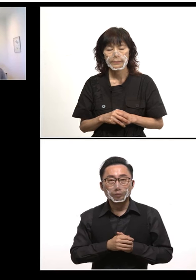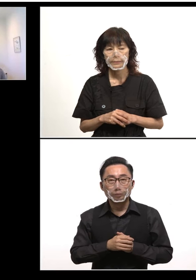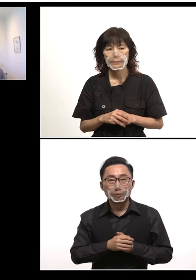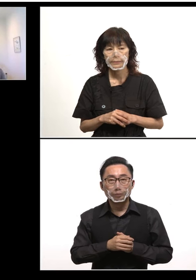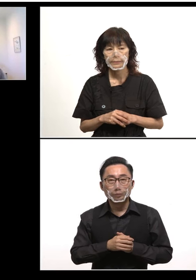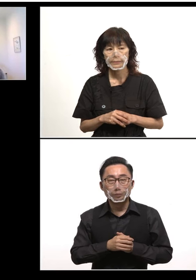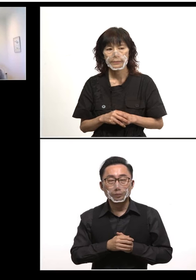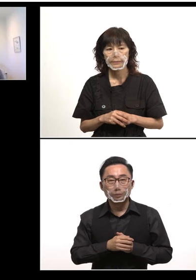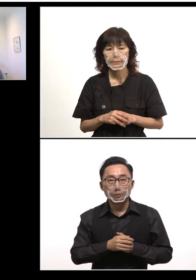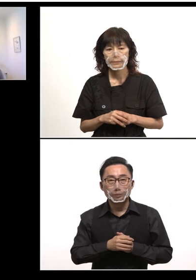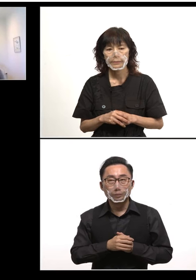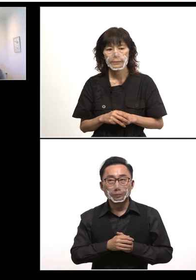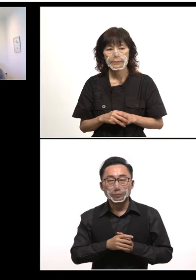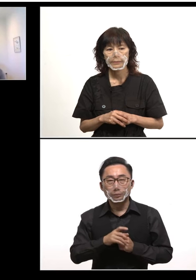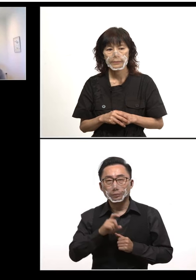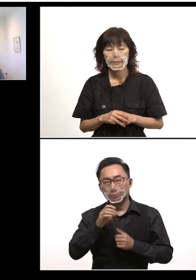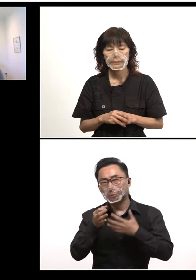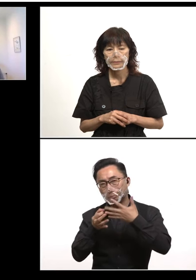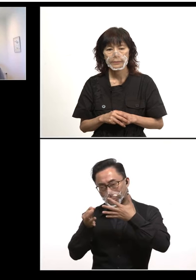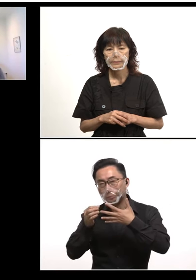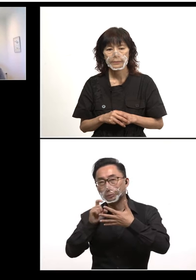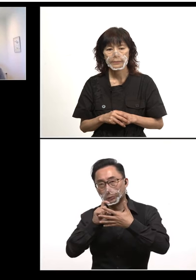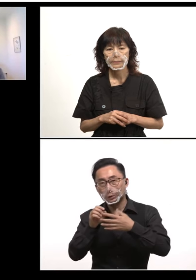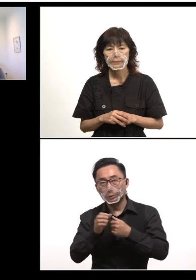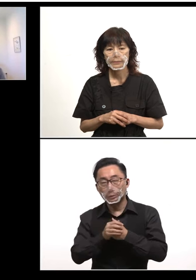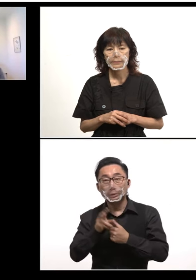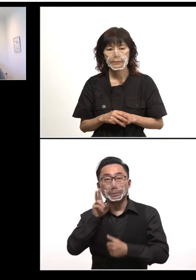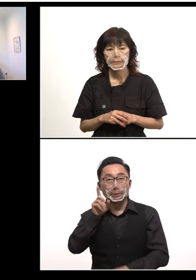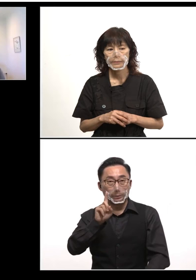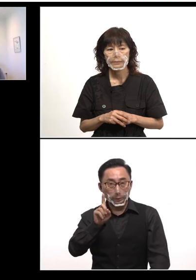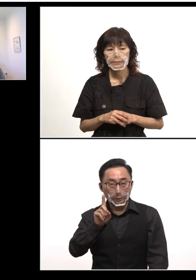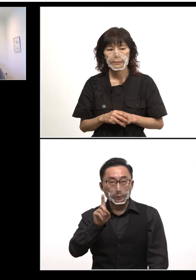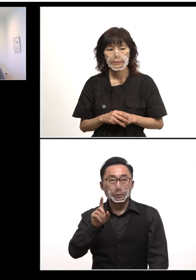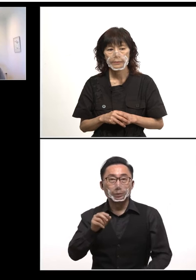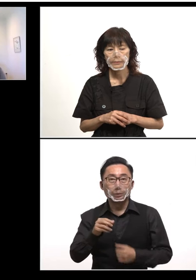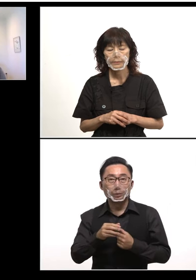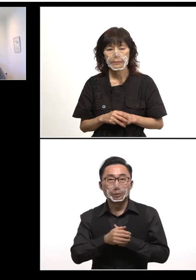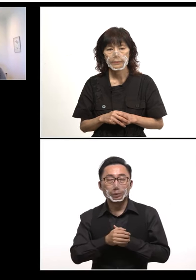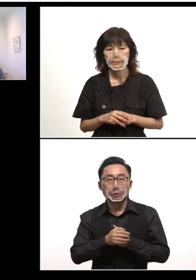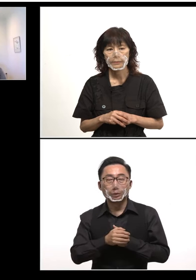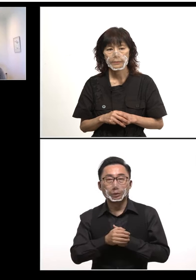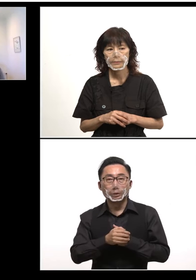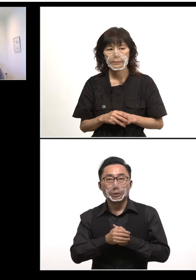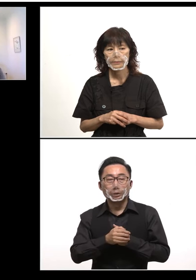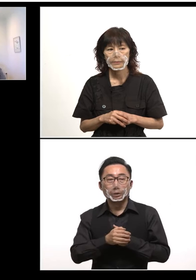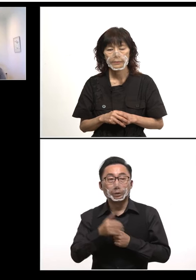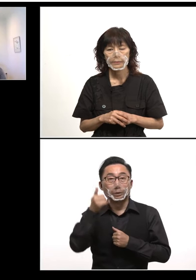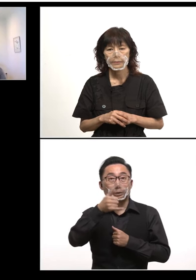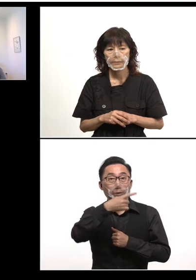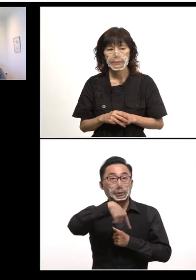you have something called Access to Work. It's a government policy and funding that provides, for example,